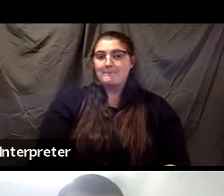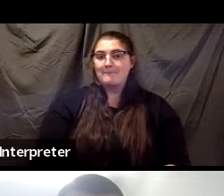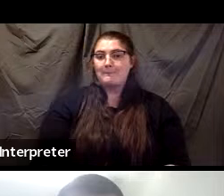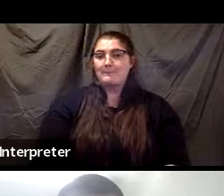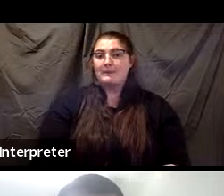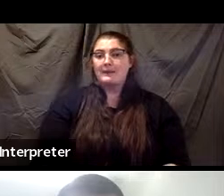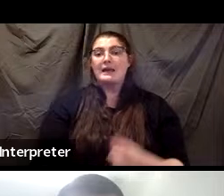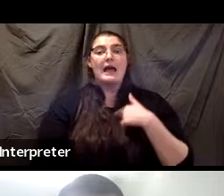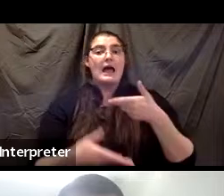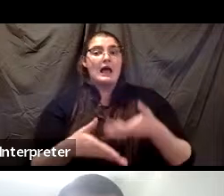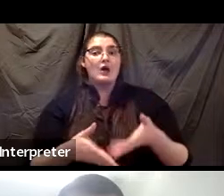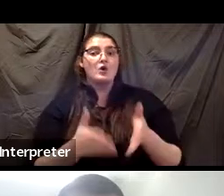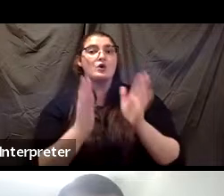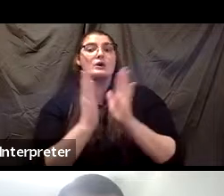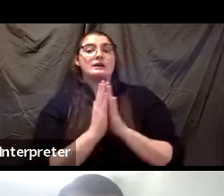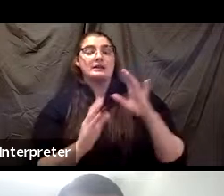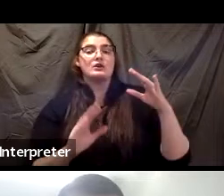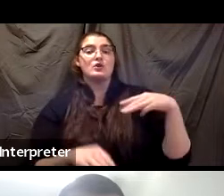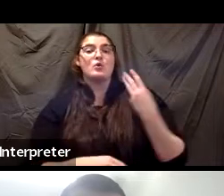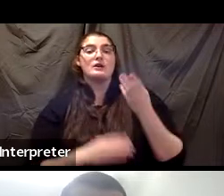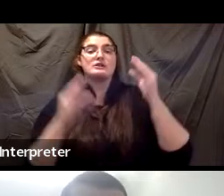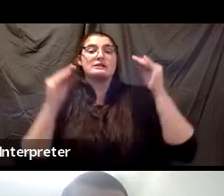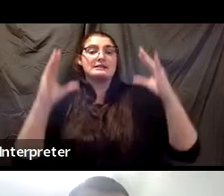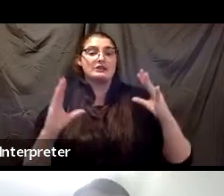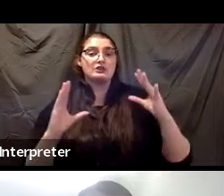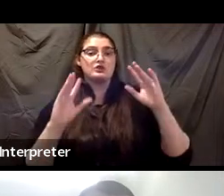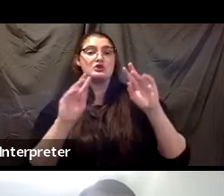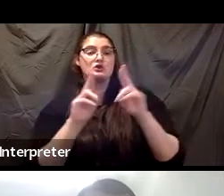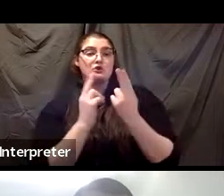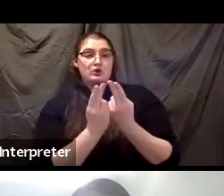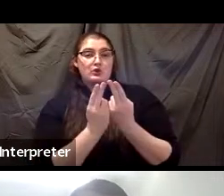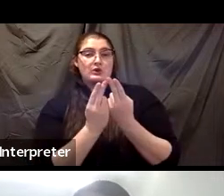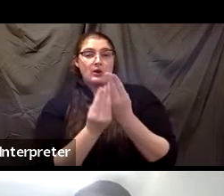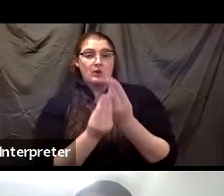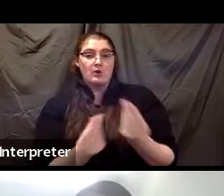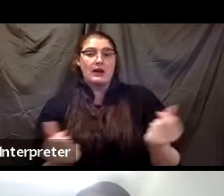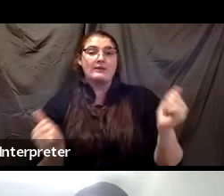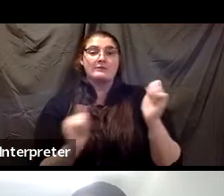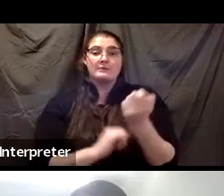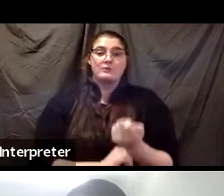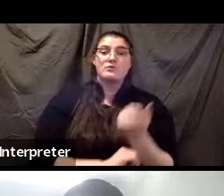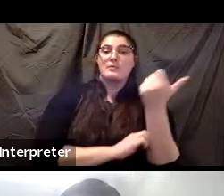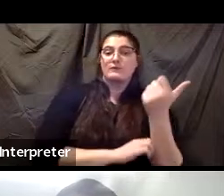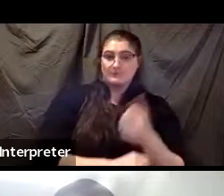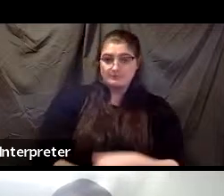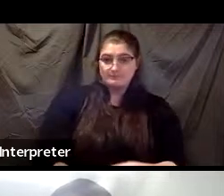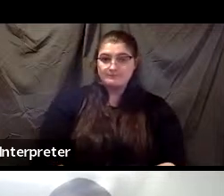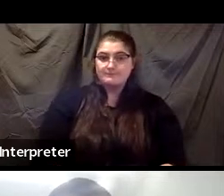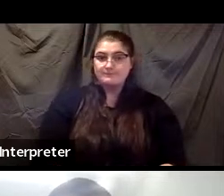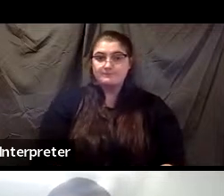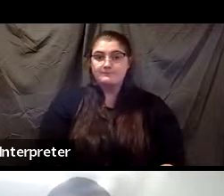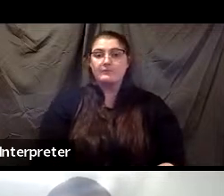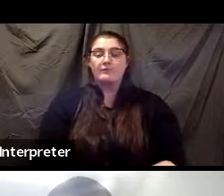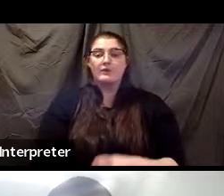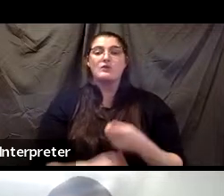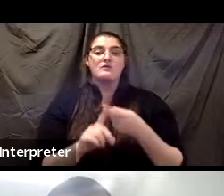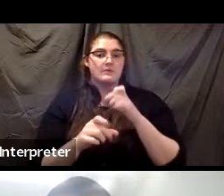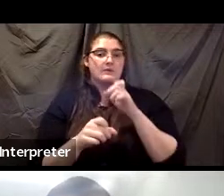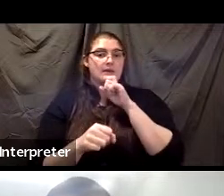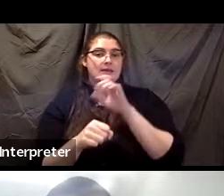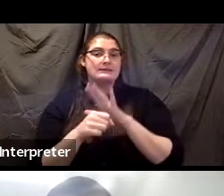I Commissioner request that the Washington Teachers Union resolution be removed. from as a consent calendar